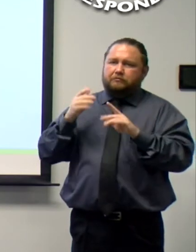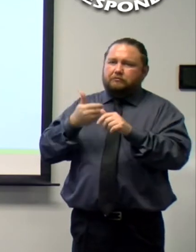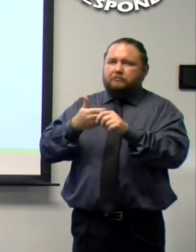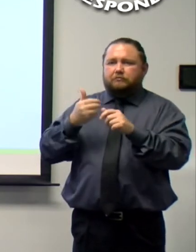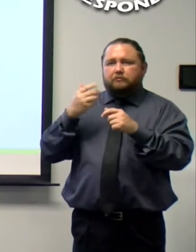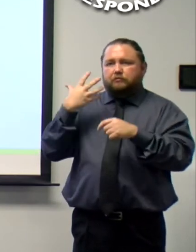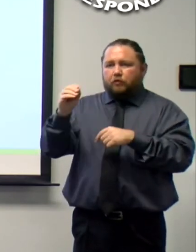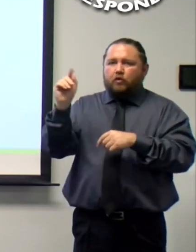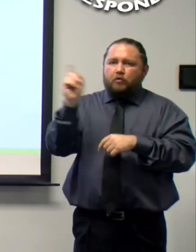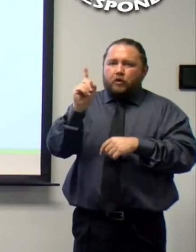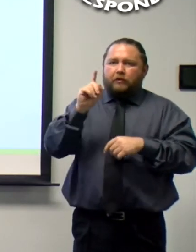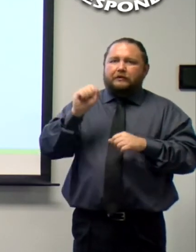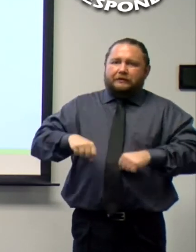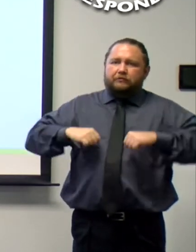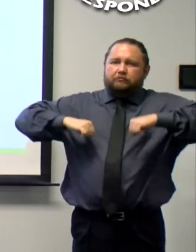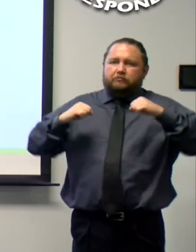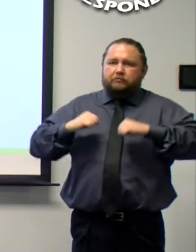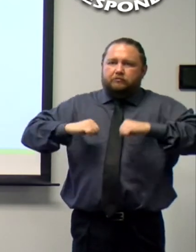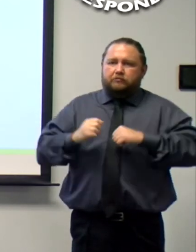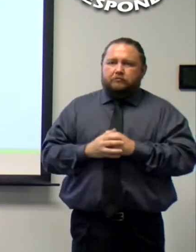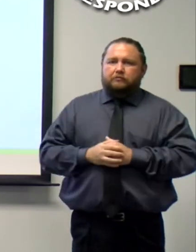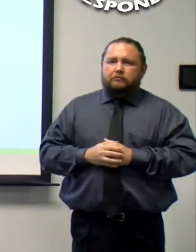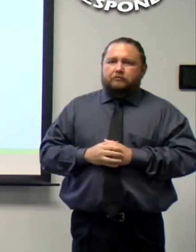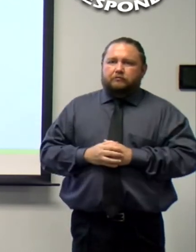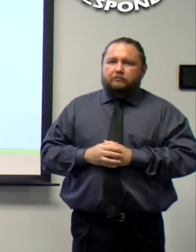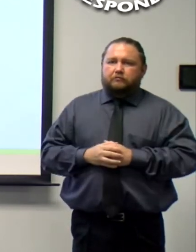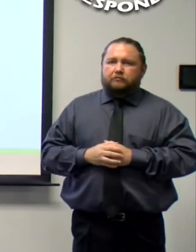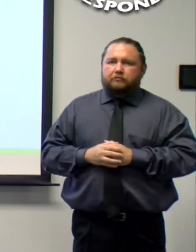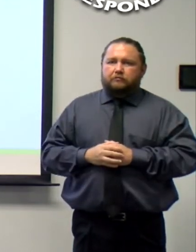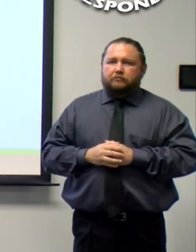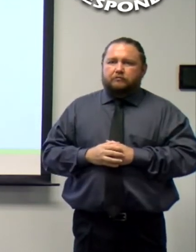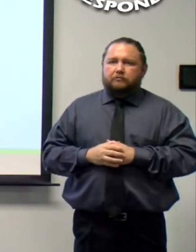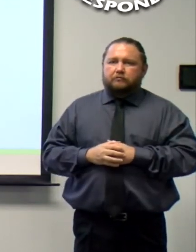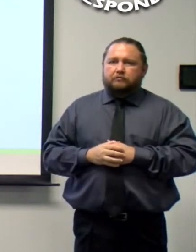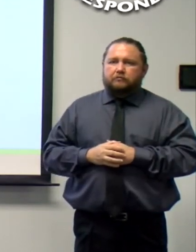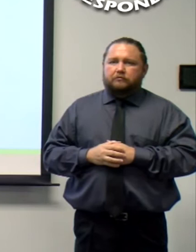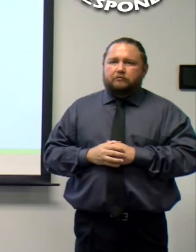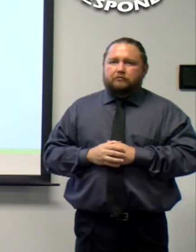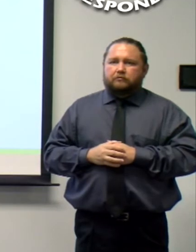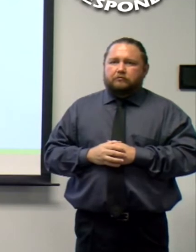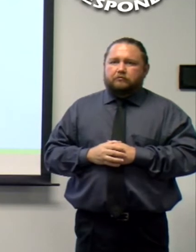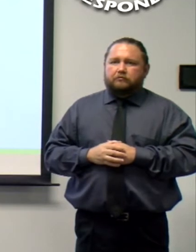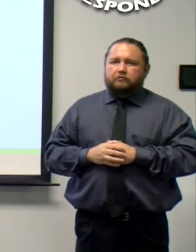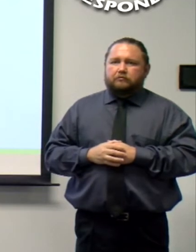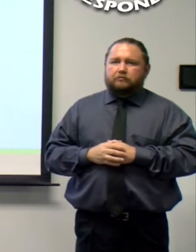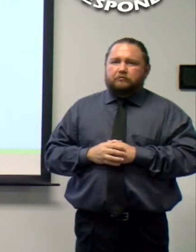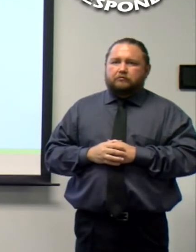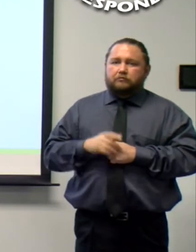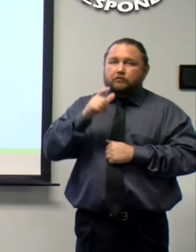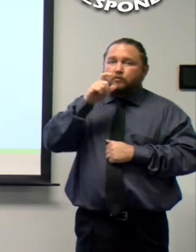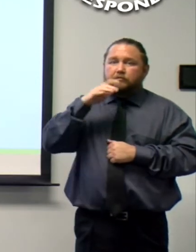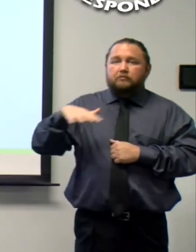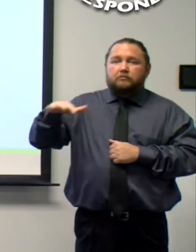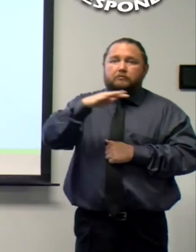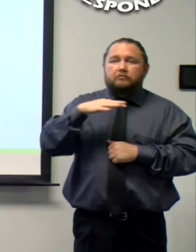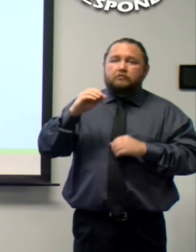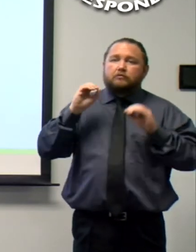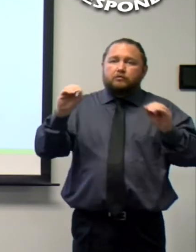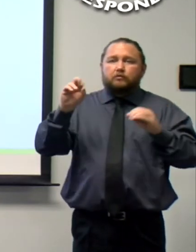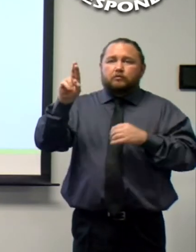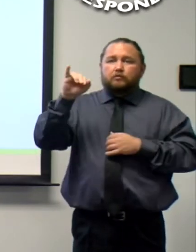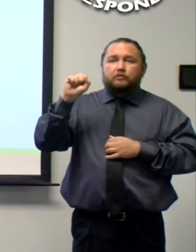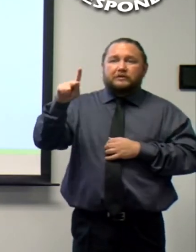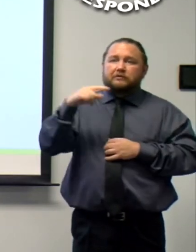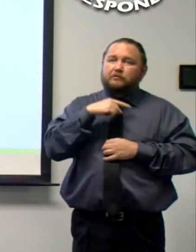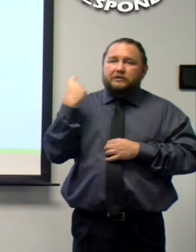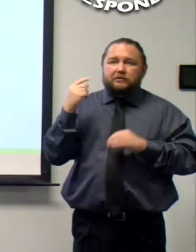minimizing time spent in crowded environments. So that's what we're working towards. We're working towards phase 3. We're close to